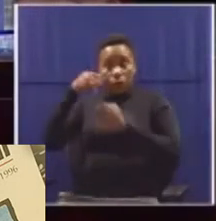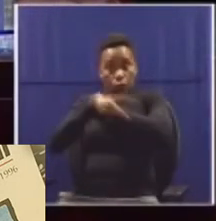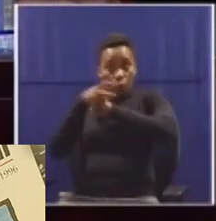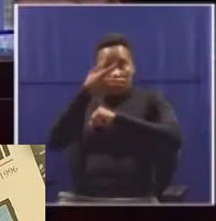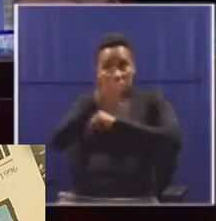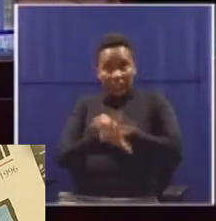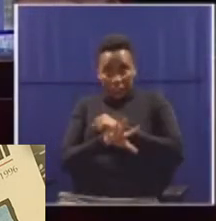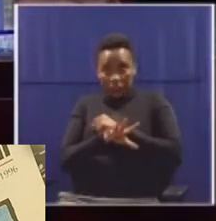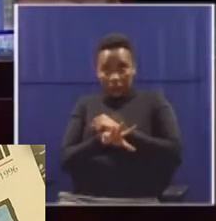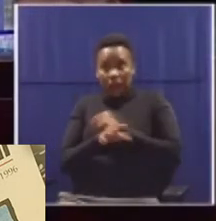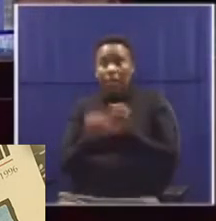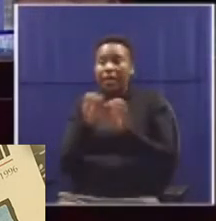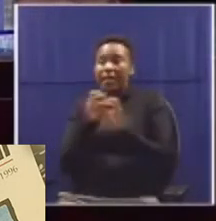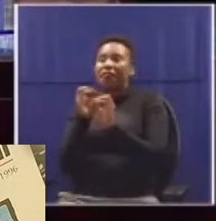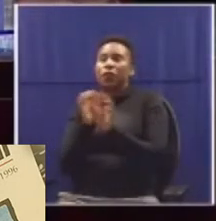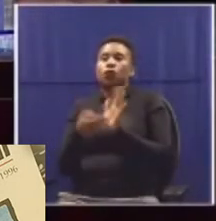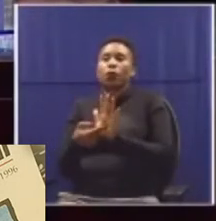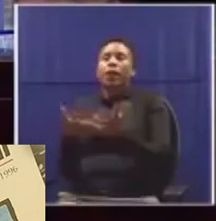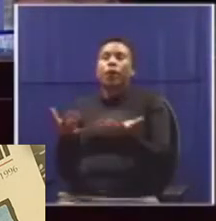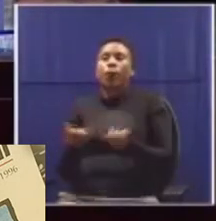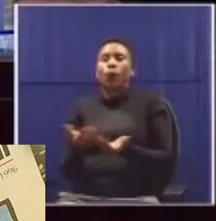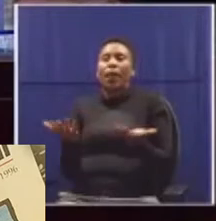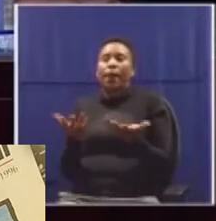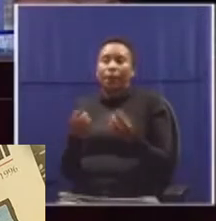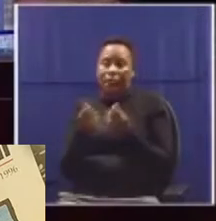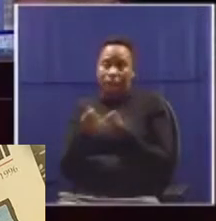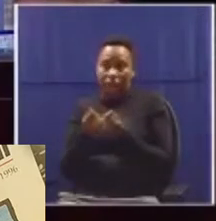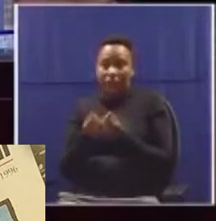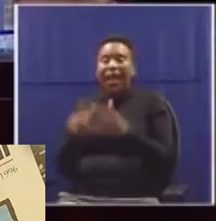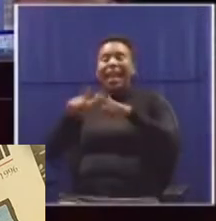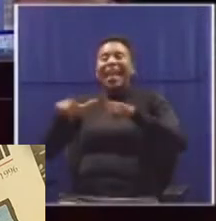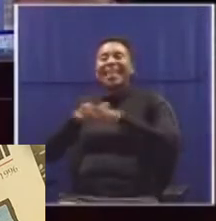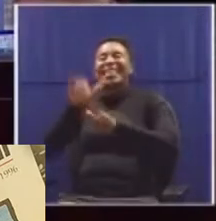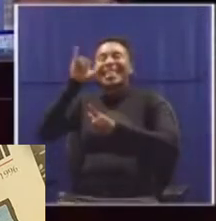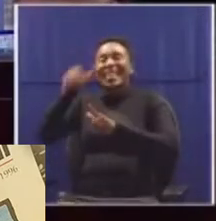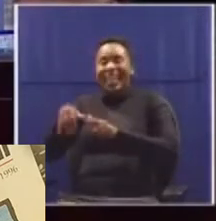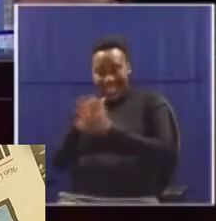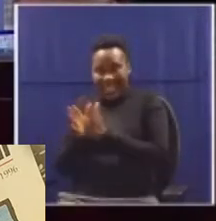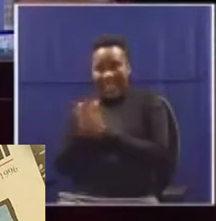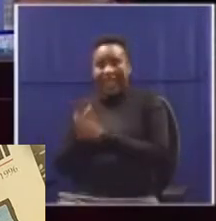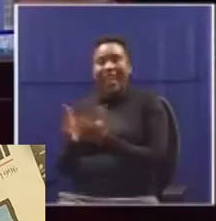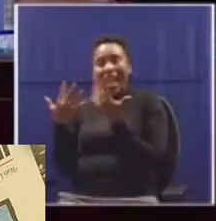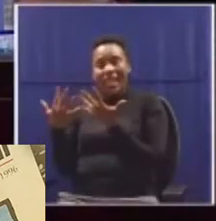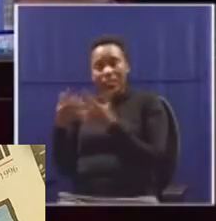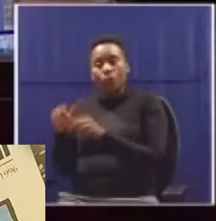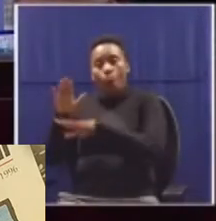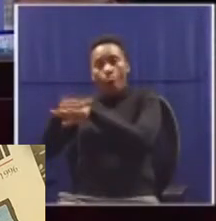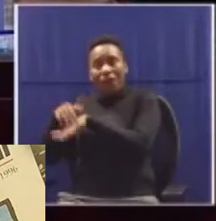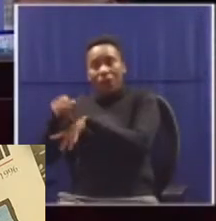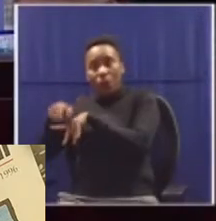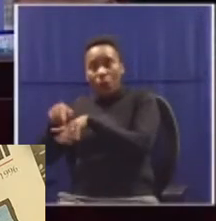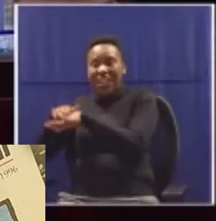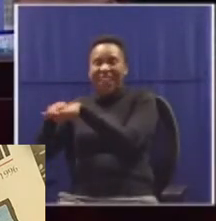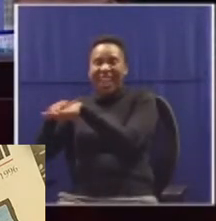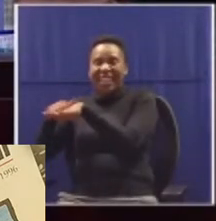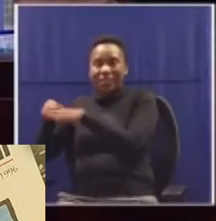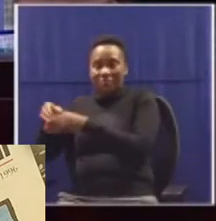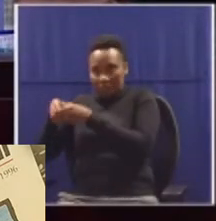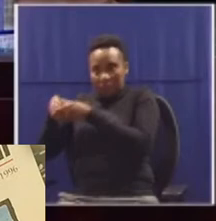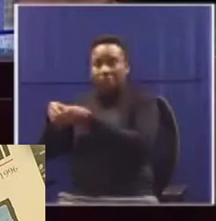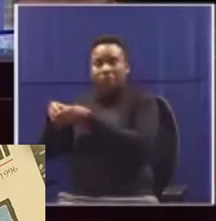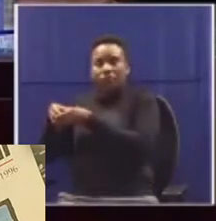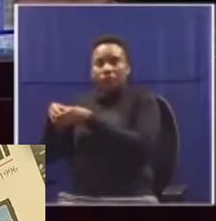yet they have nothing to show for it the land is still in the hand of the settlers of racist minority